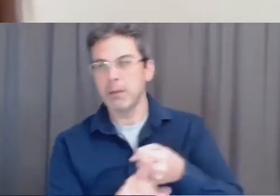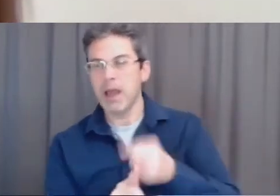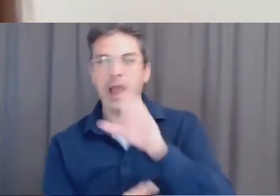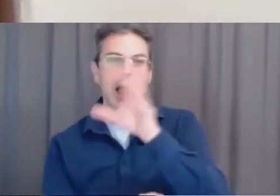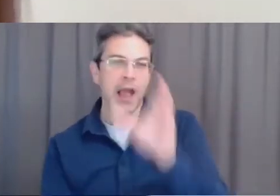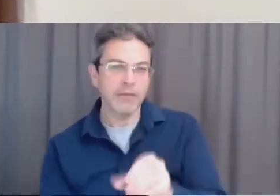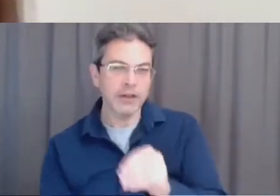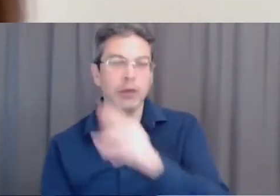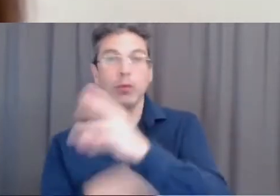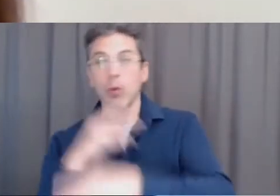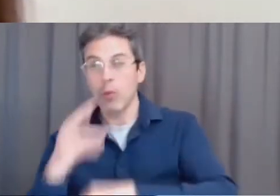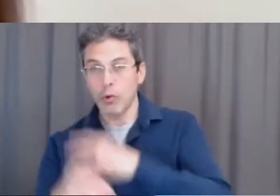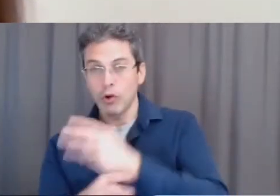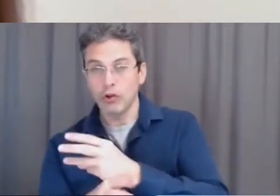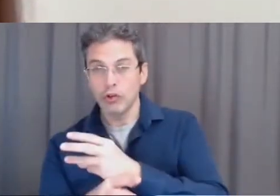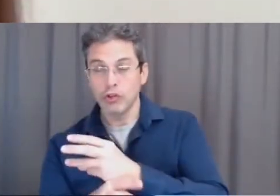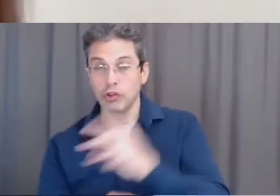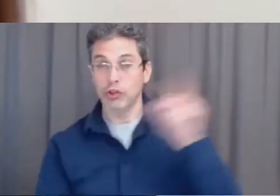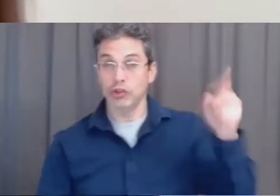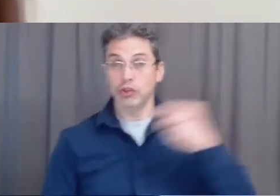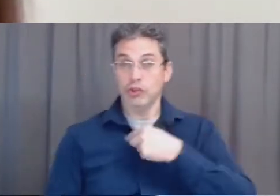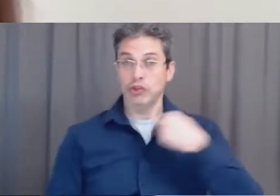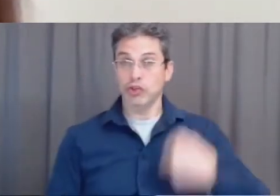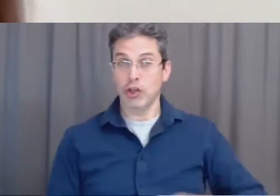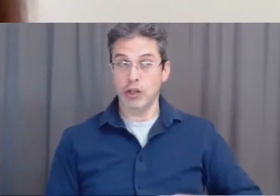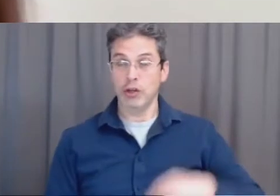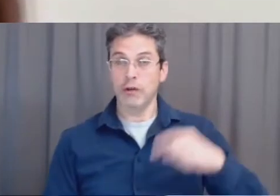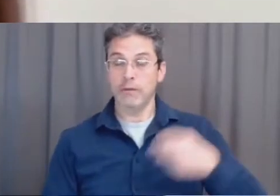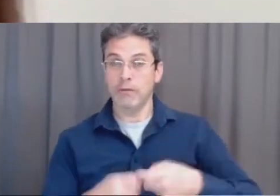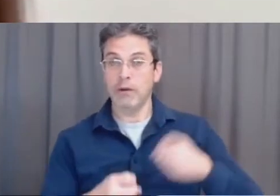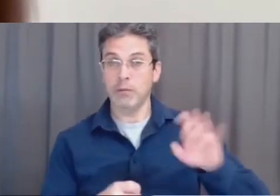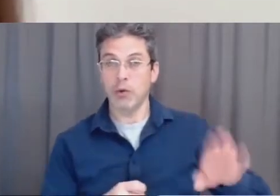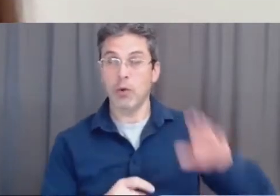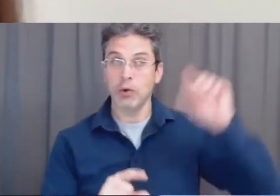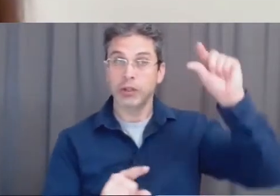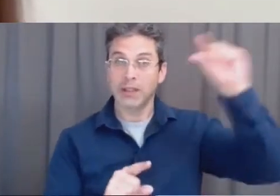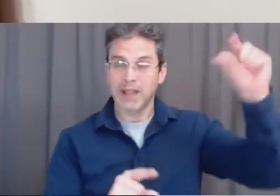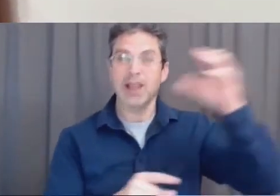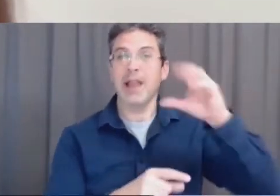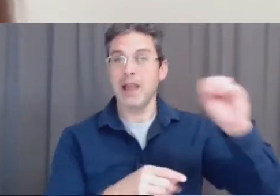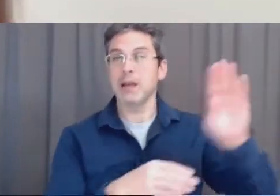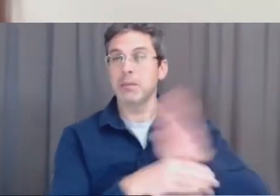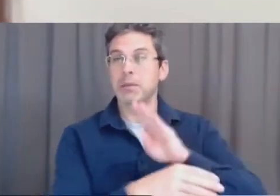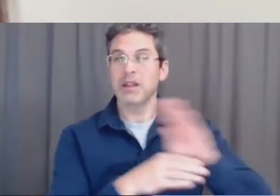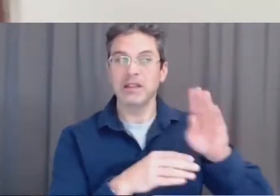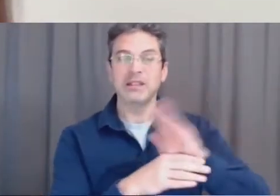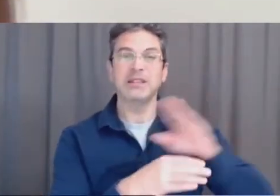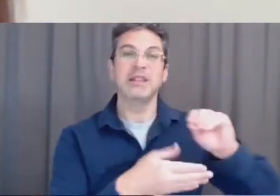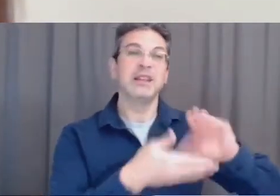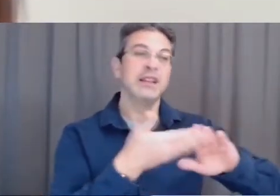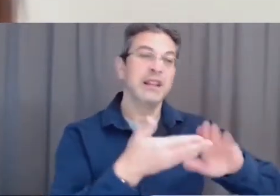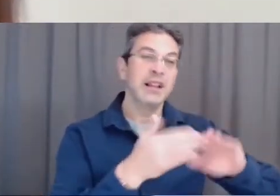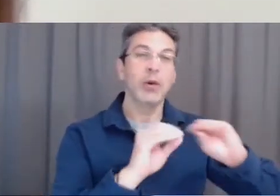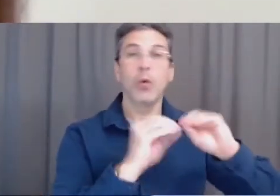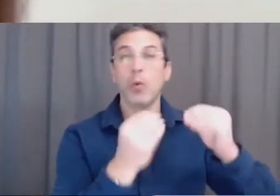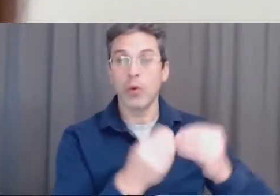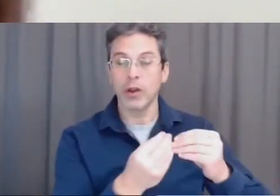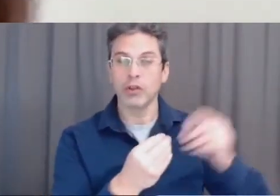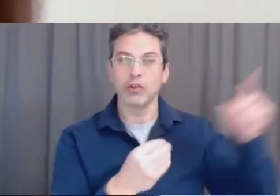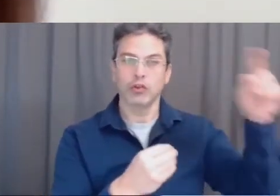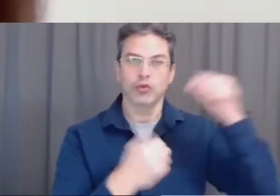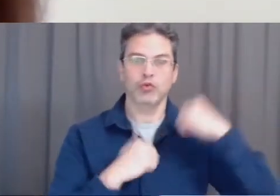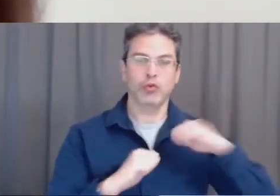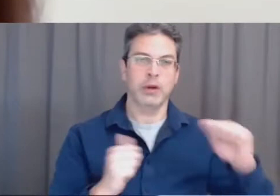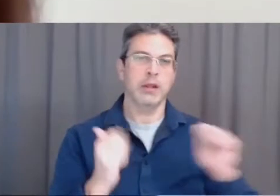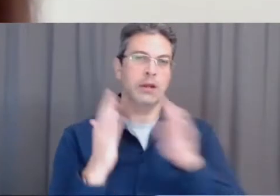China, both from a state standpoint, but also through its state-owned enterprises, is attempting to address some of those concerns and